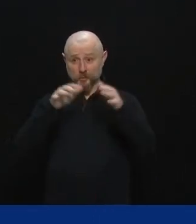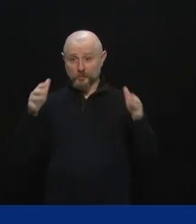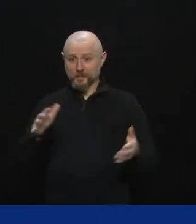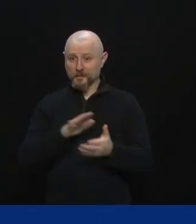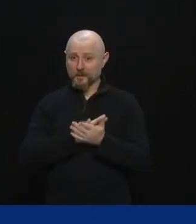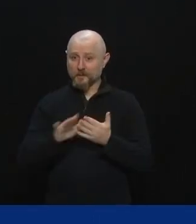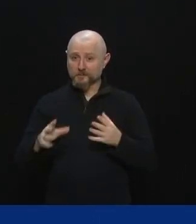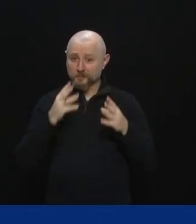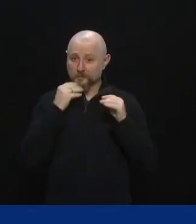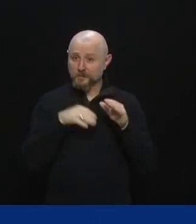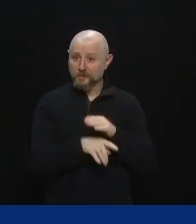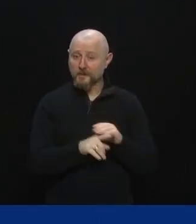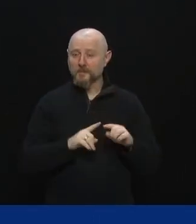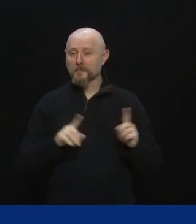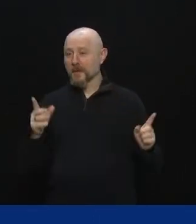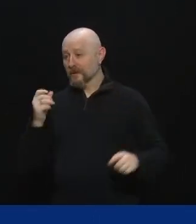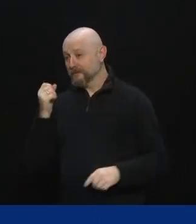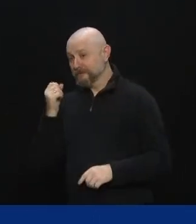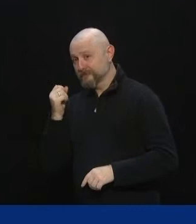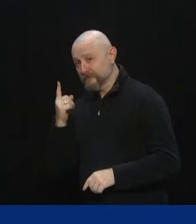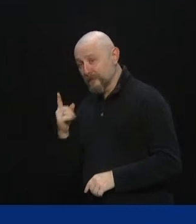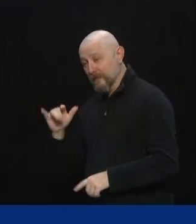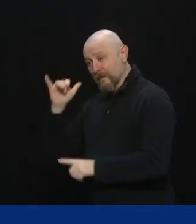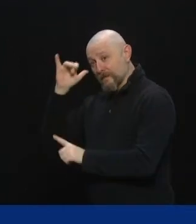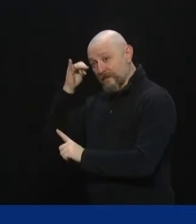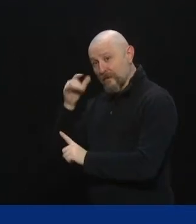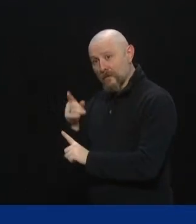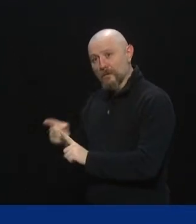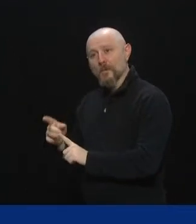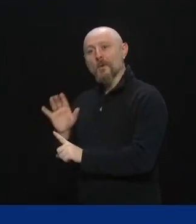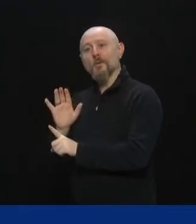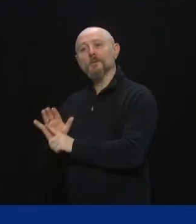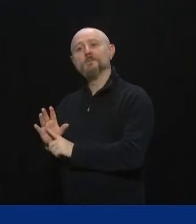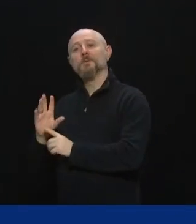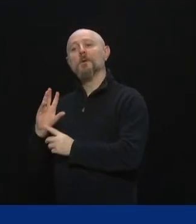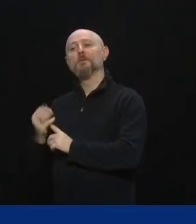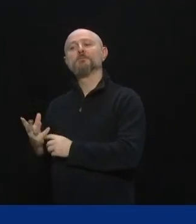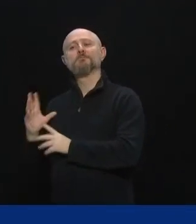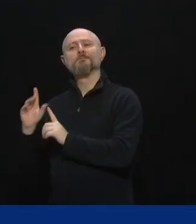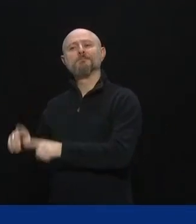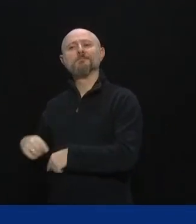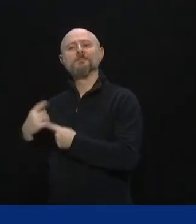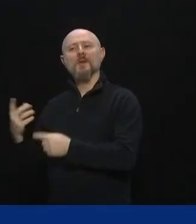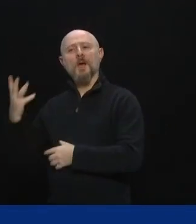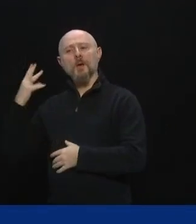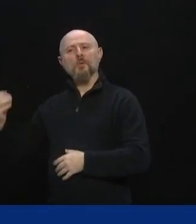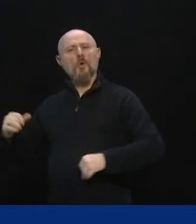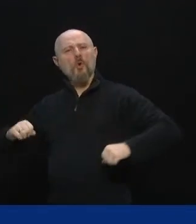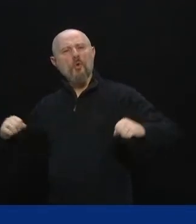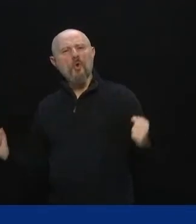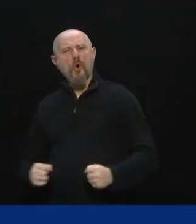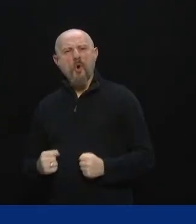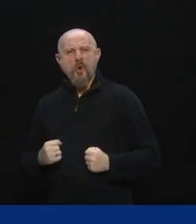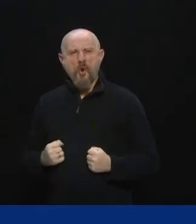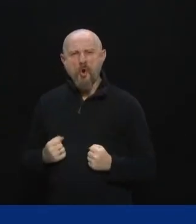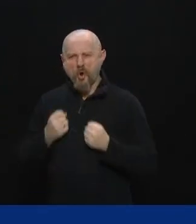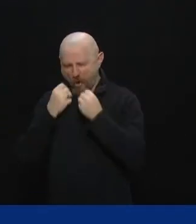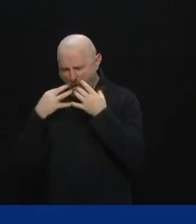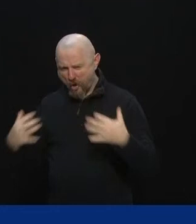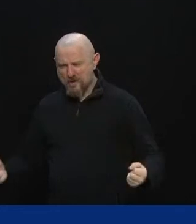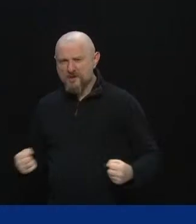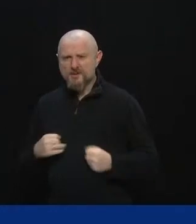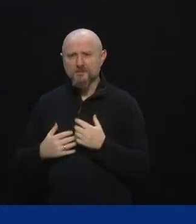of the culture of the Buffalo experience is to have the outdoor. And this is a conversation we had with the owners,